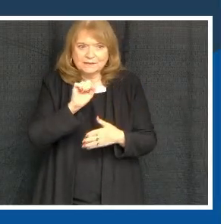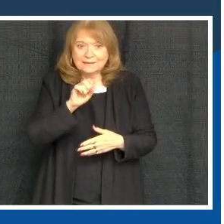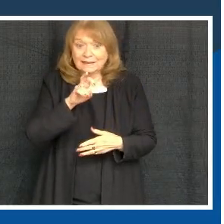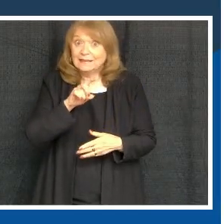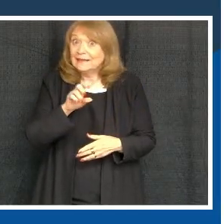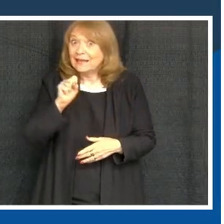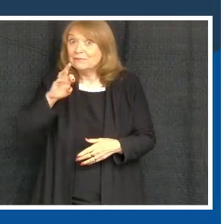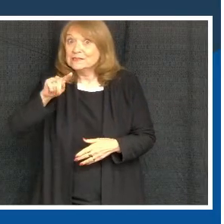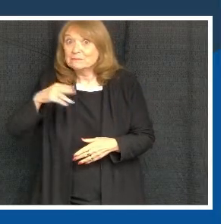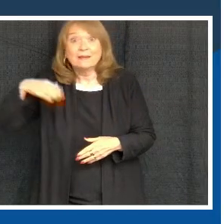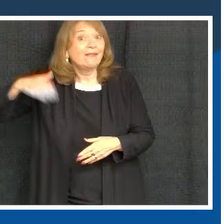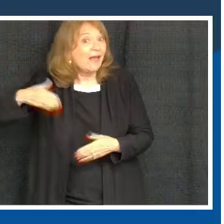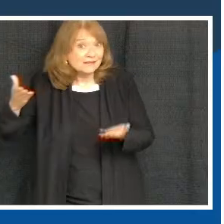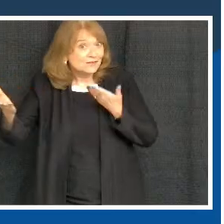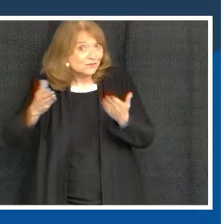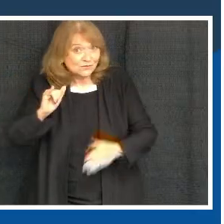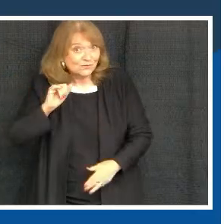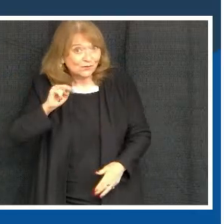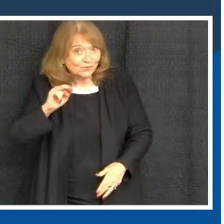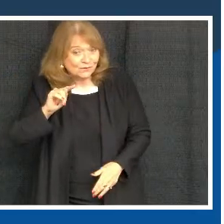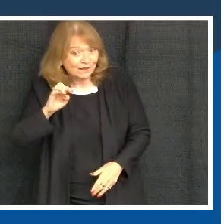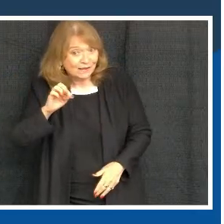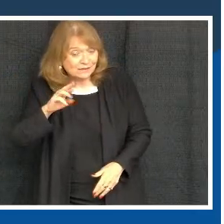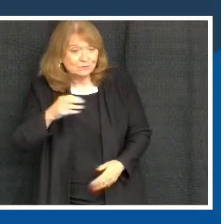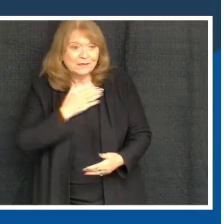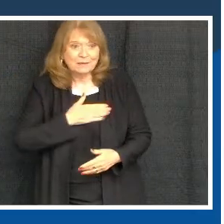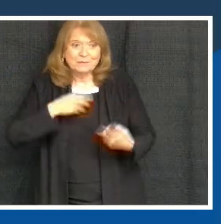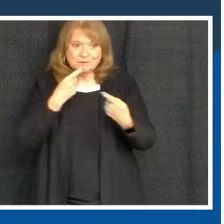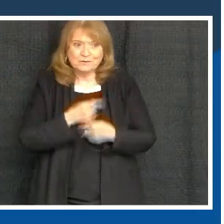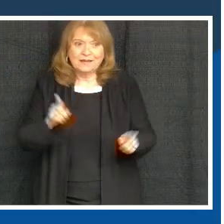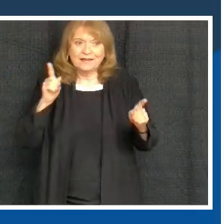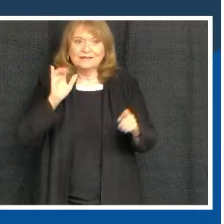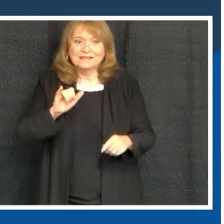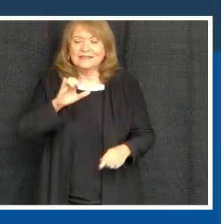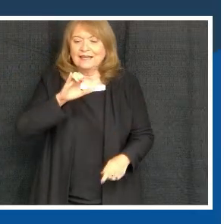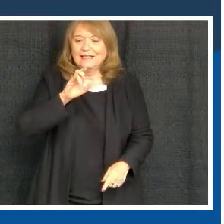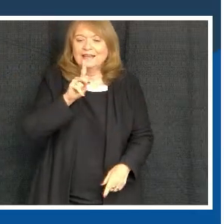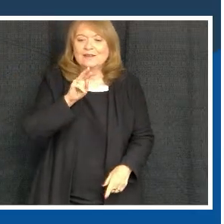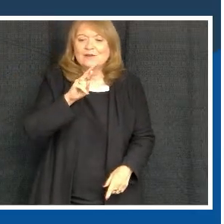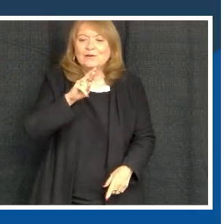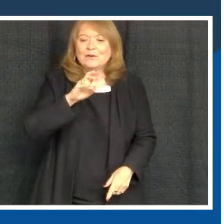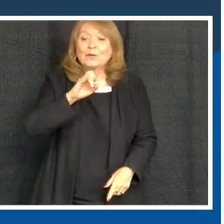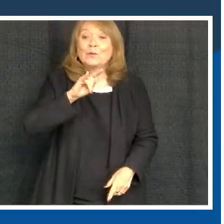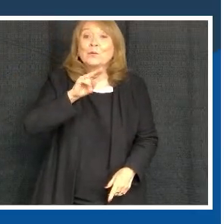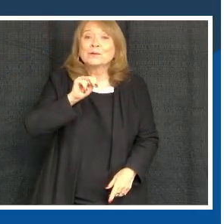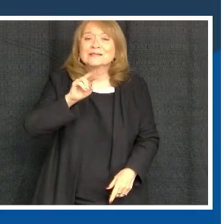interim. And I'm pleased to announce that Kristen Wilcox will be our interim.